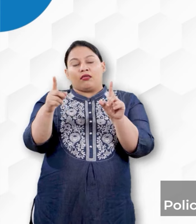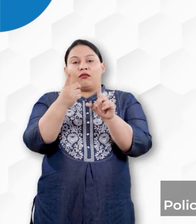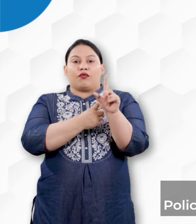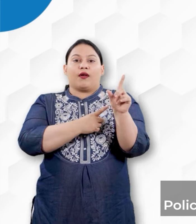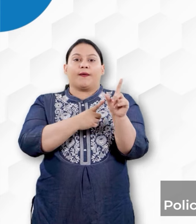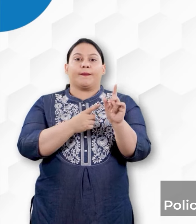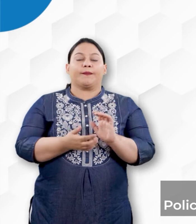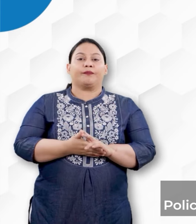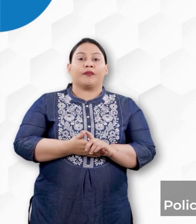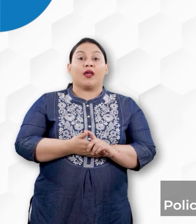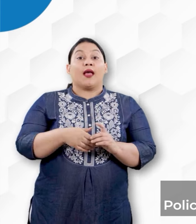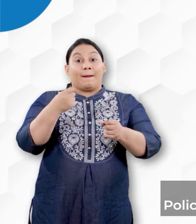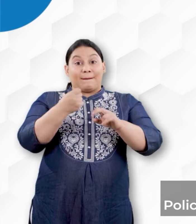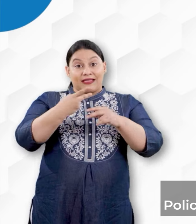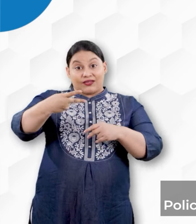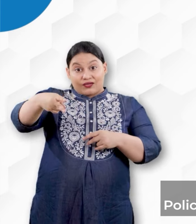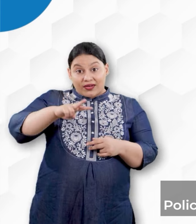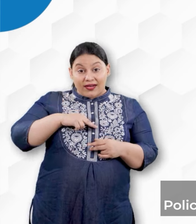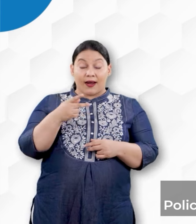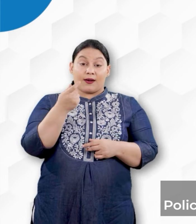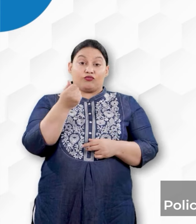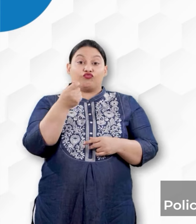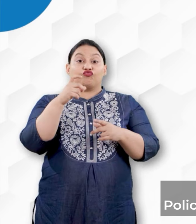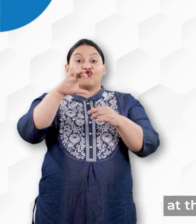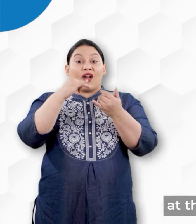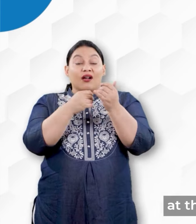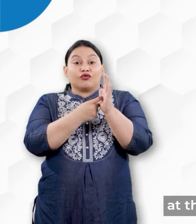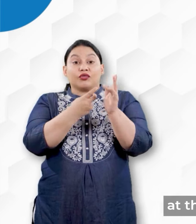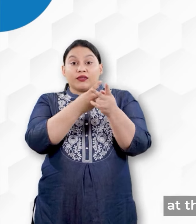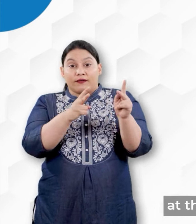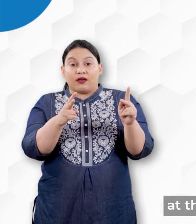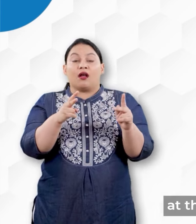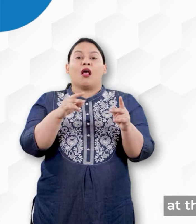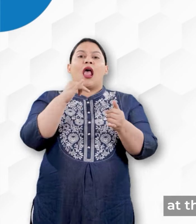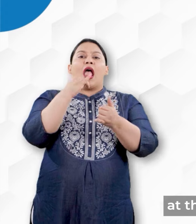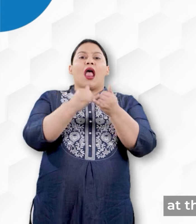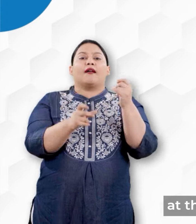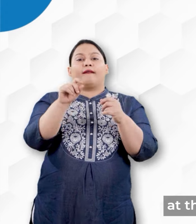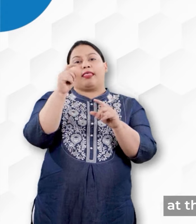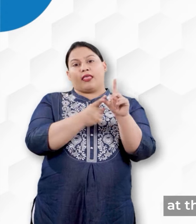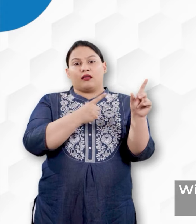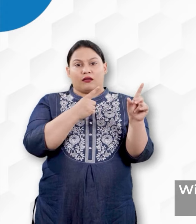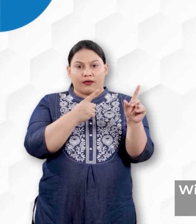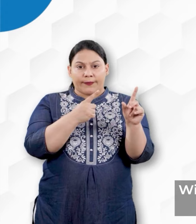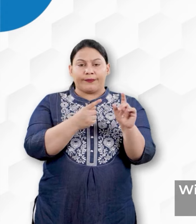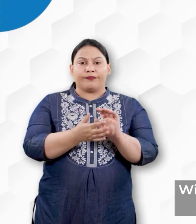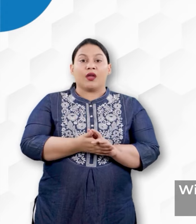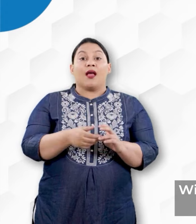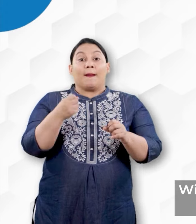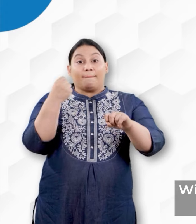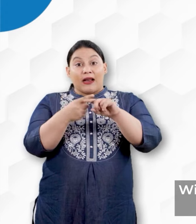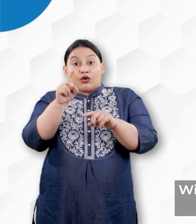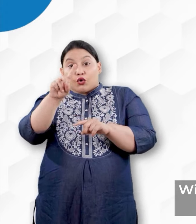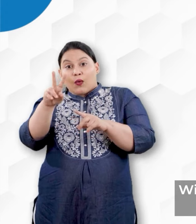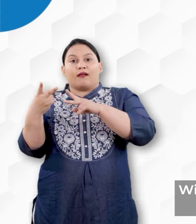as return of policy administration charges at the end of 10th policy year. With 12